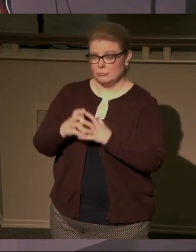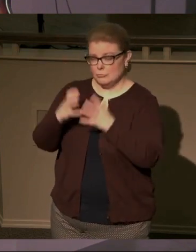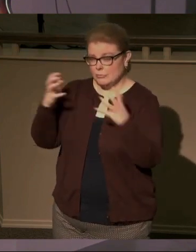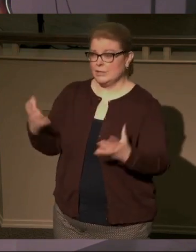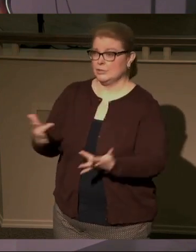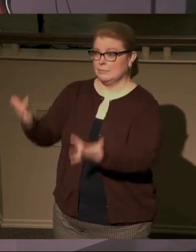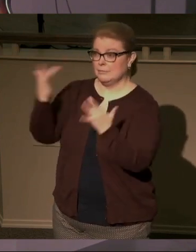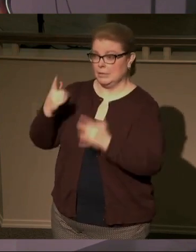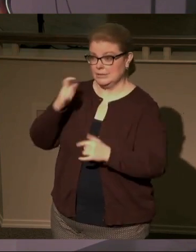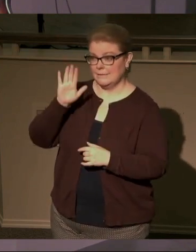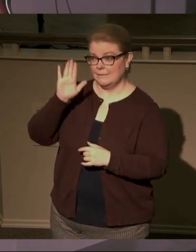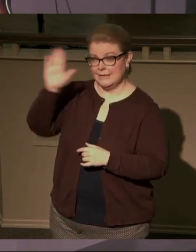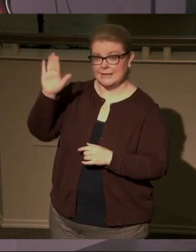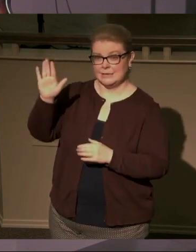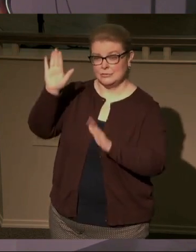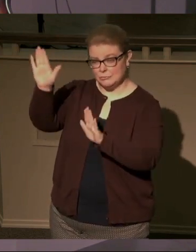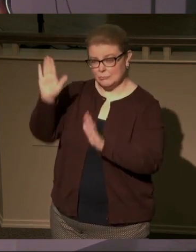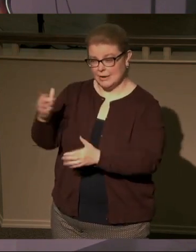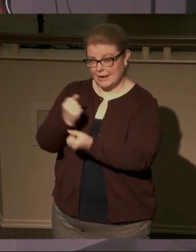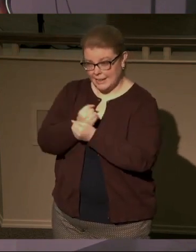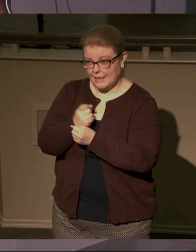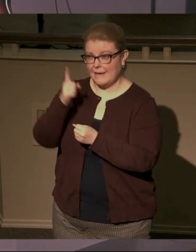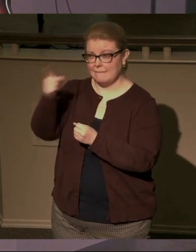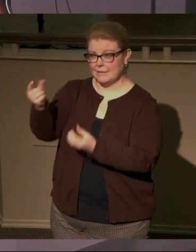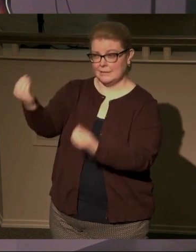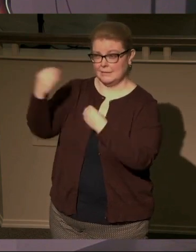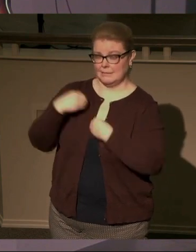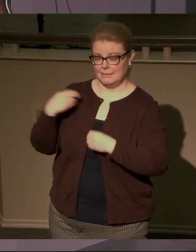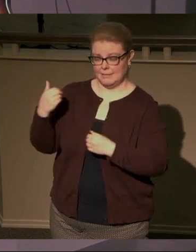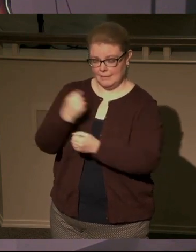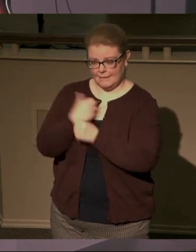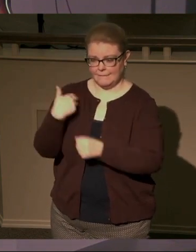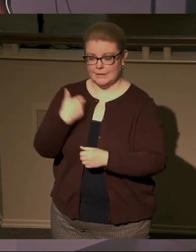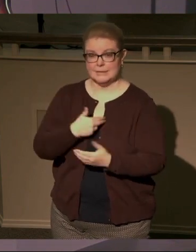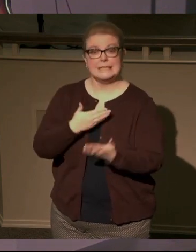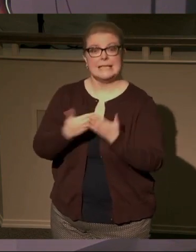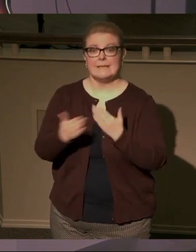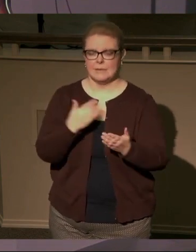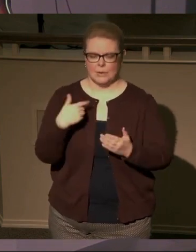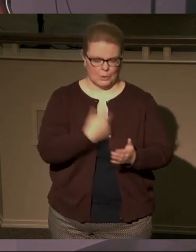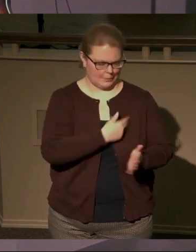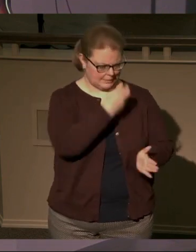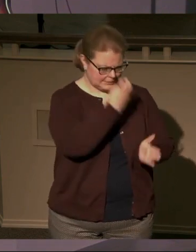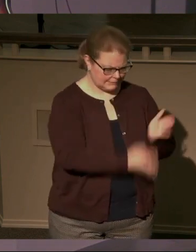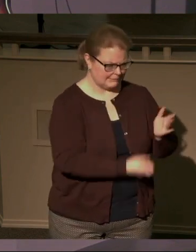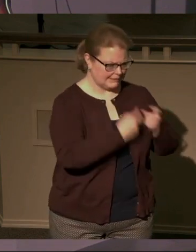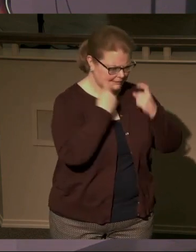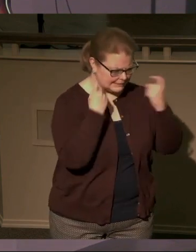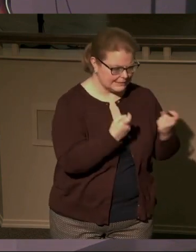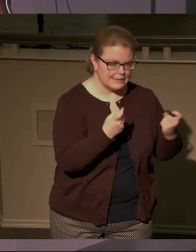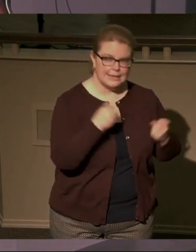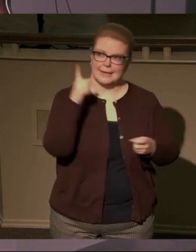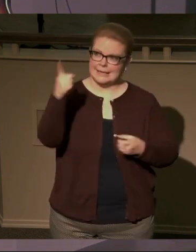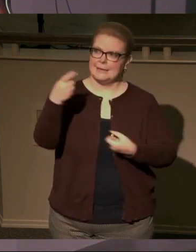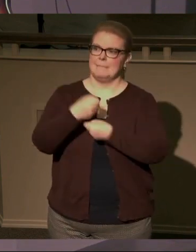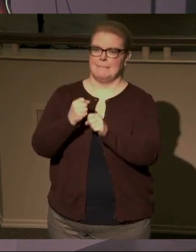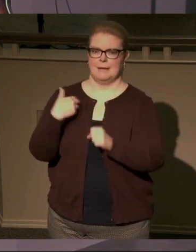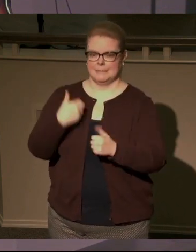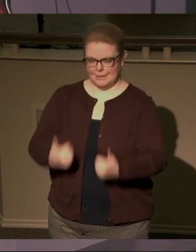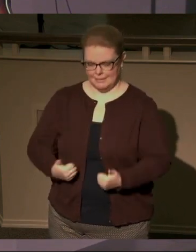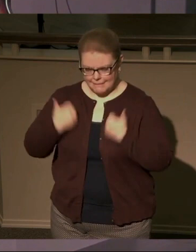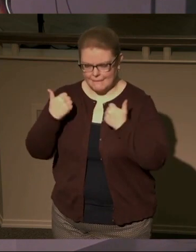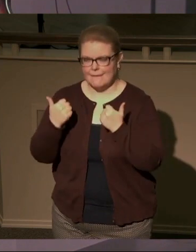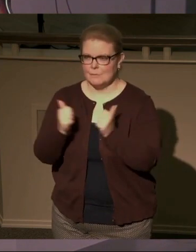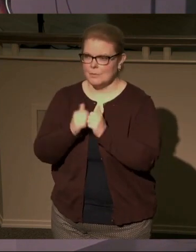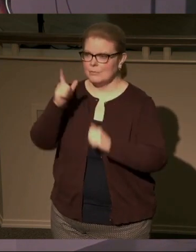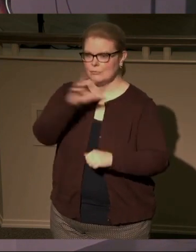with which he loved us, even when we were dead in our trespasses, made us alive together with Christ. By